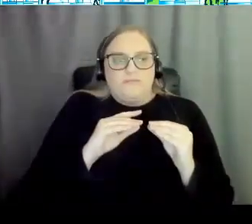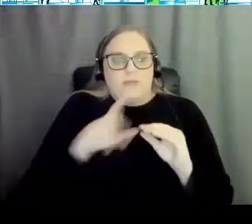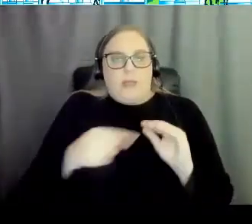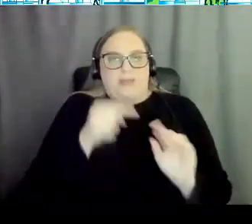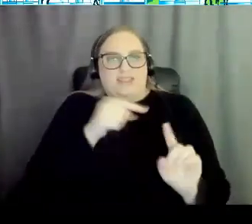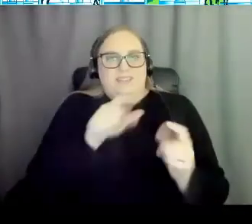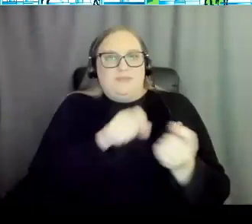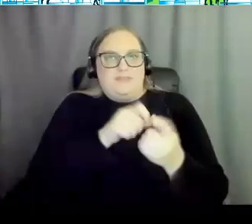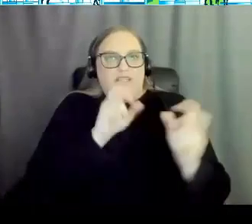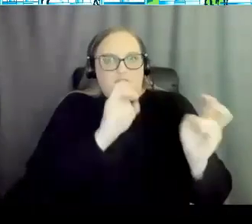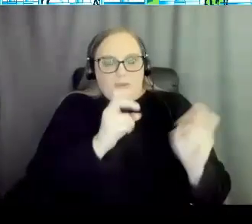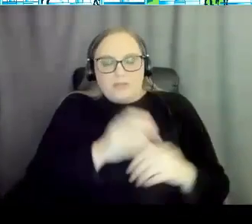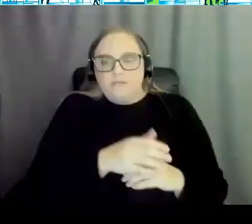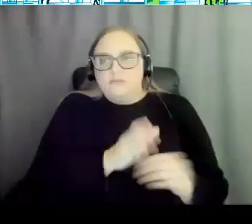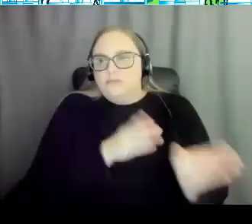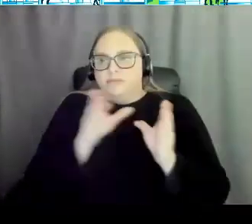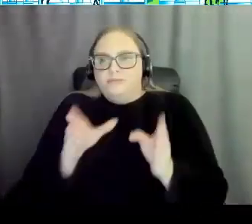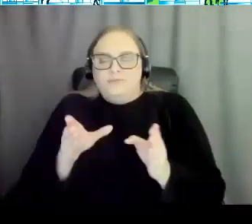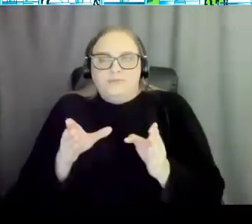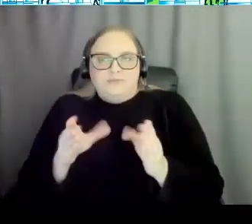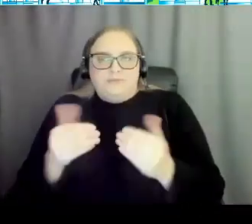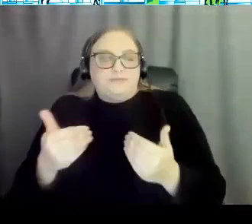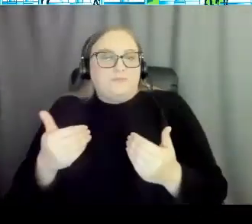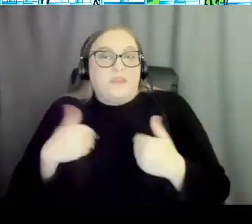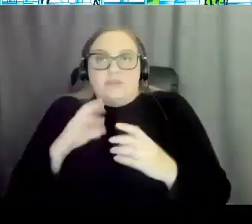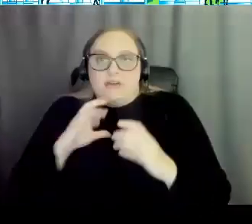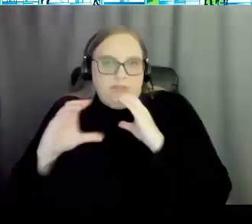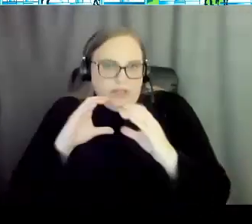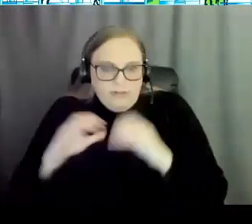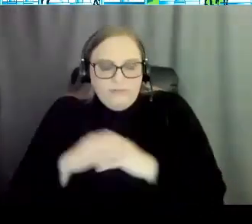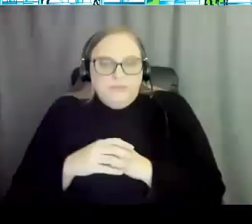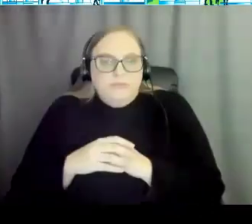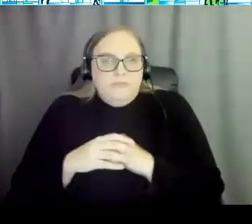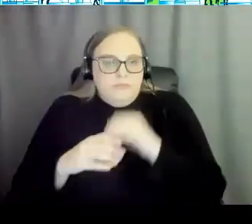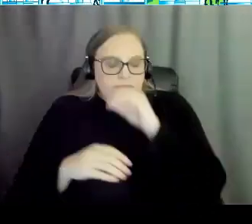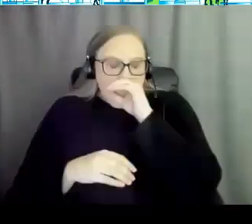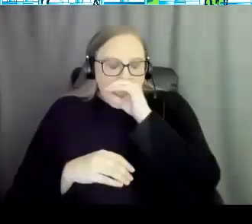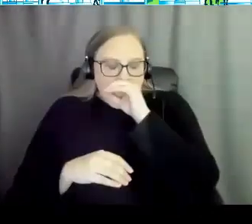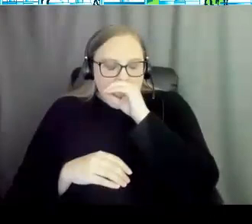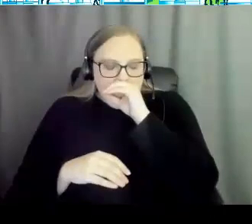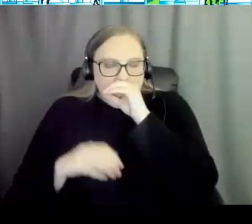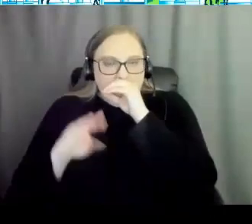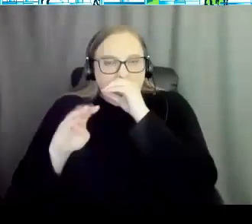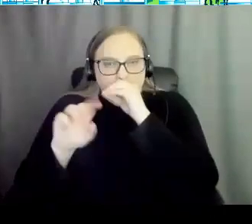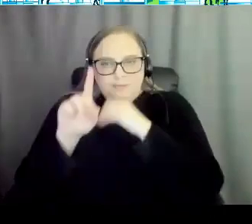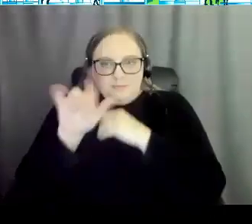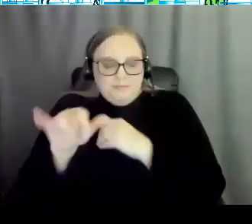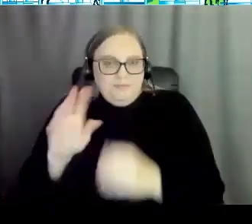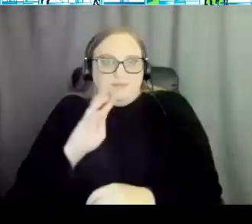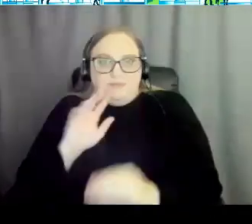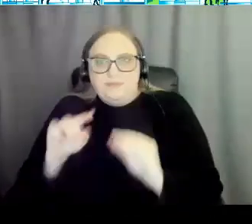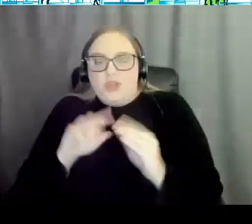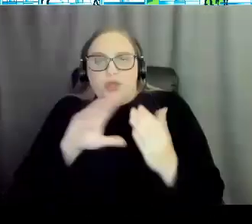area or just having a conversation, more broadly speaking, about community